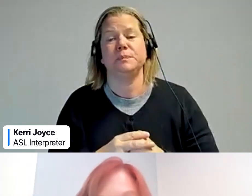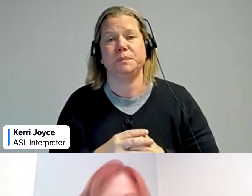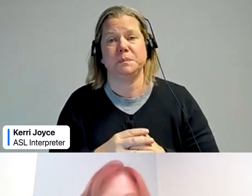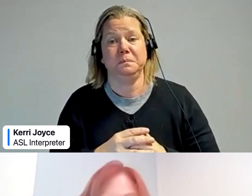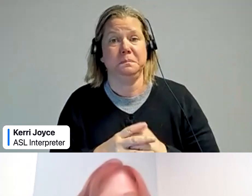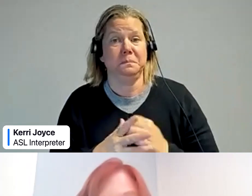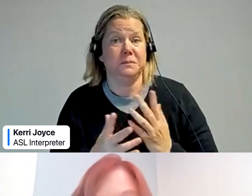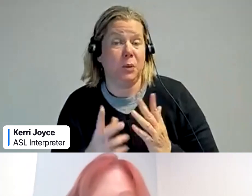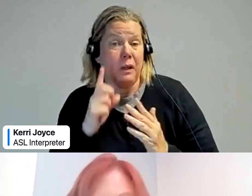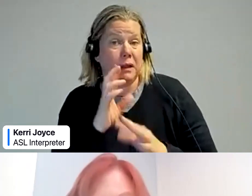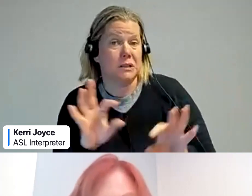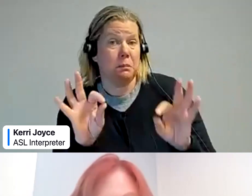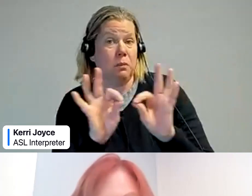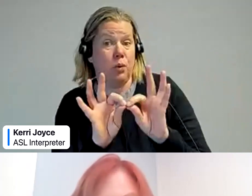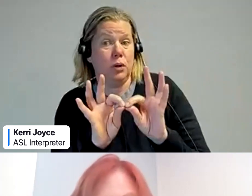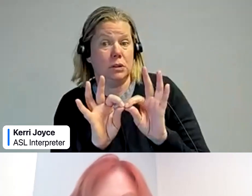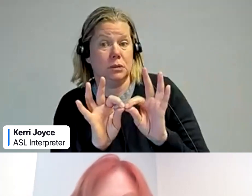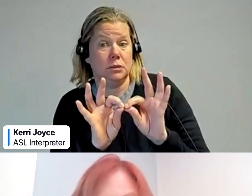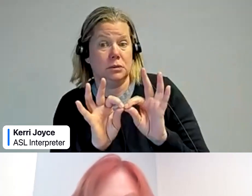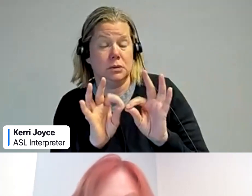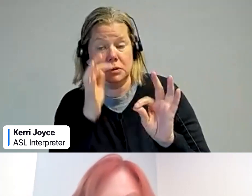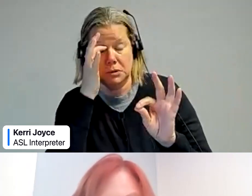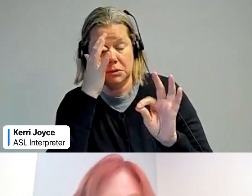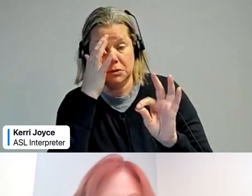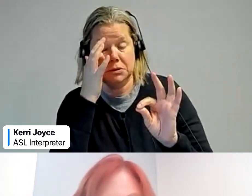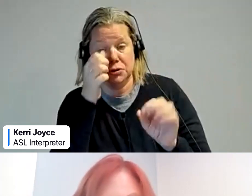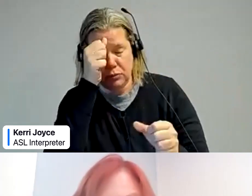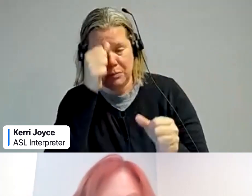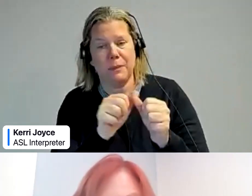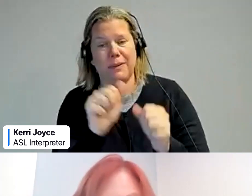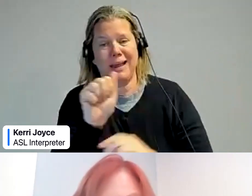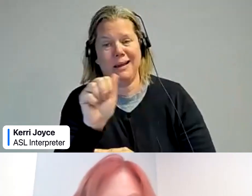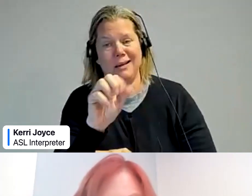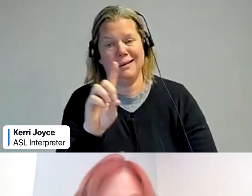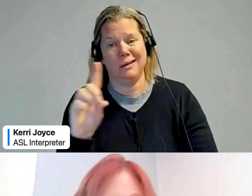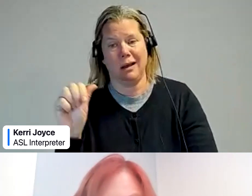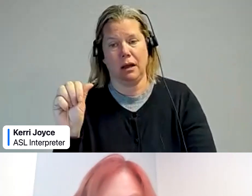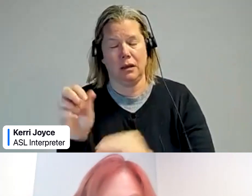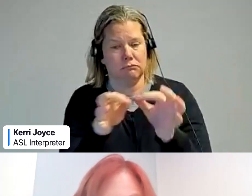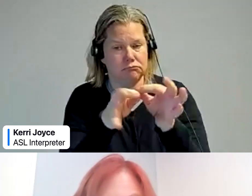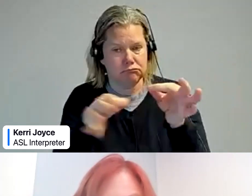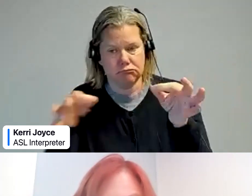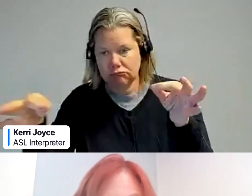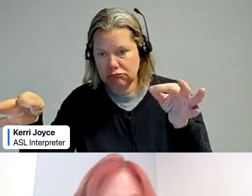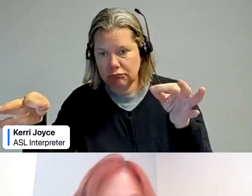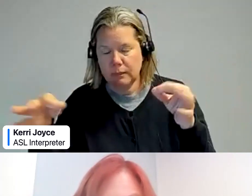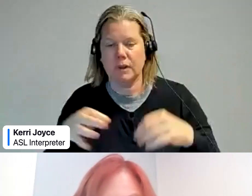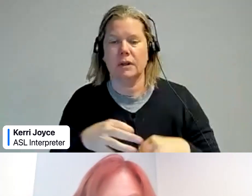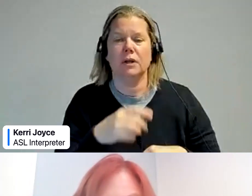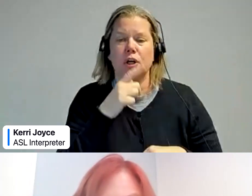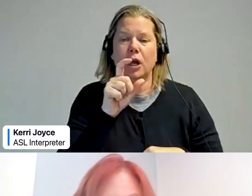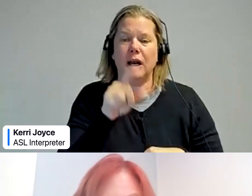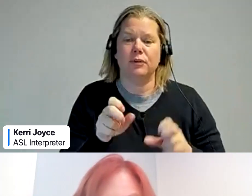I think the important thing to point to there is the ADA does say that you don't have to